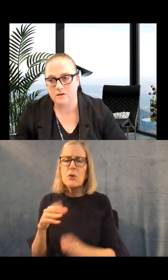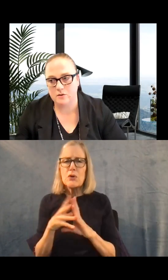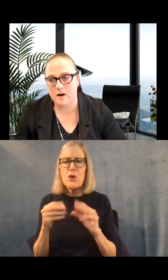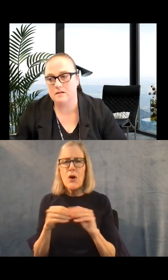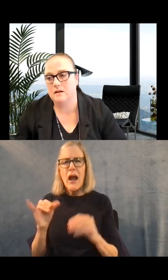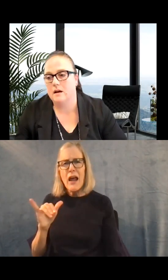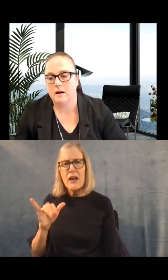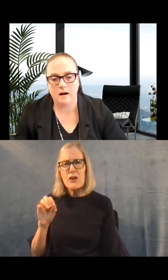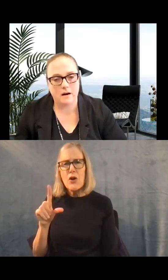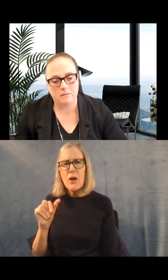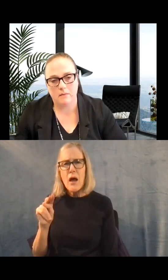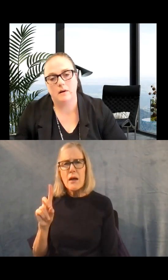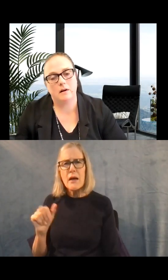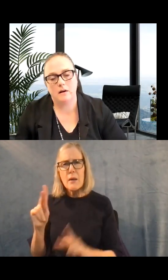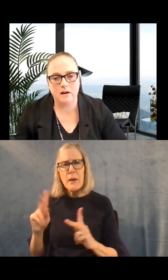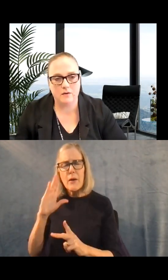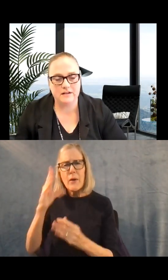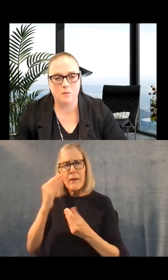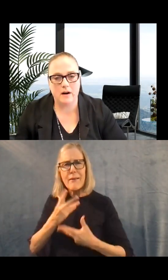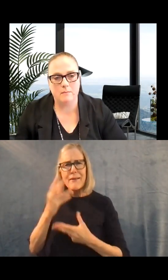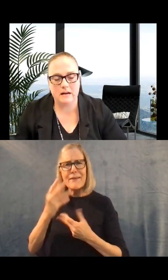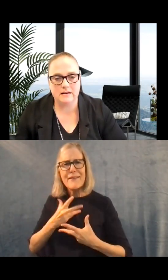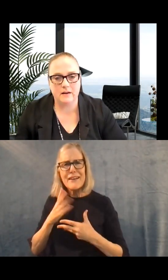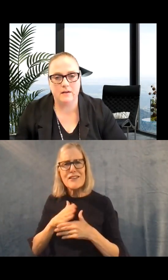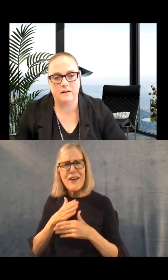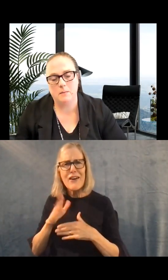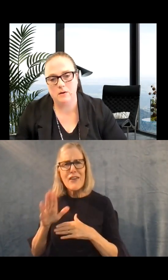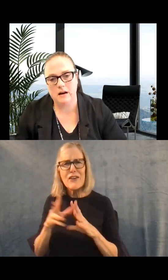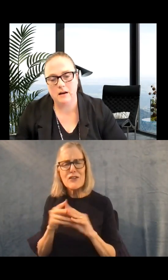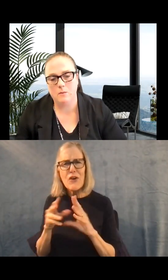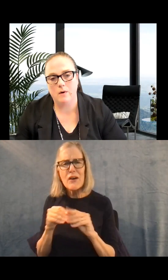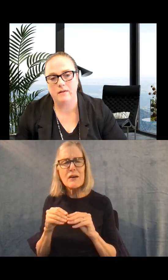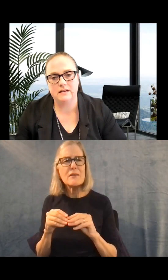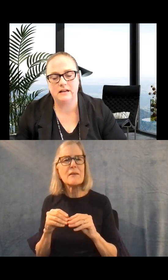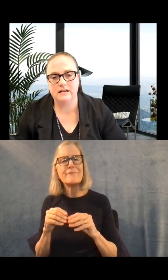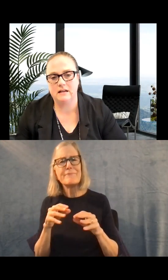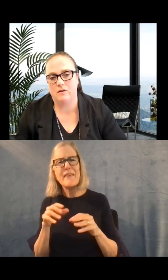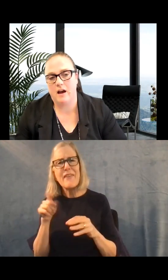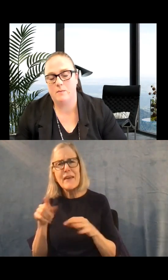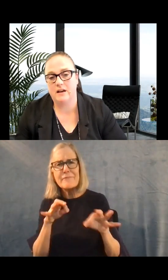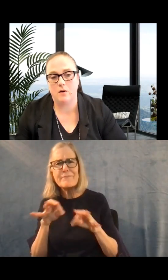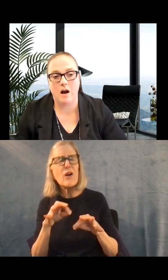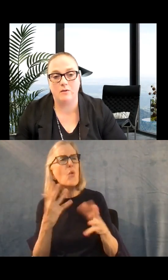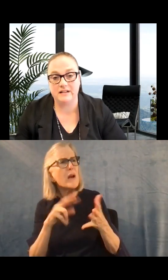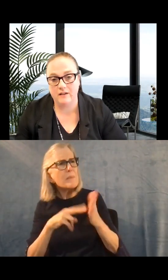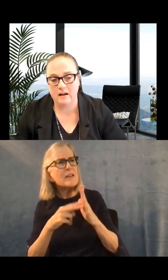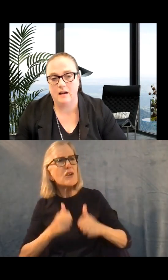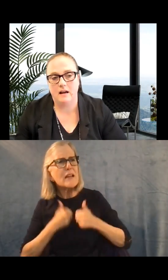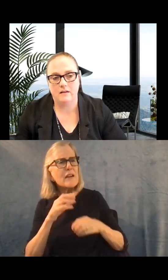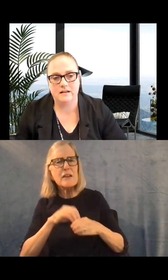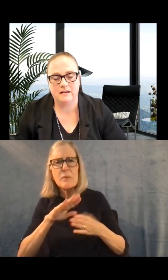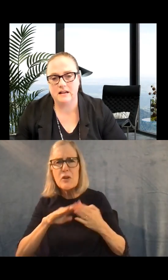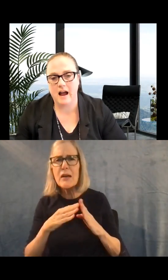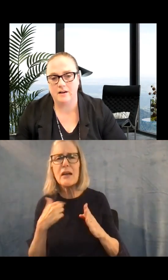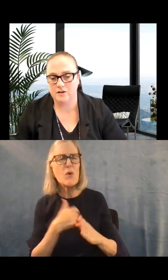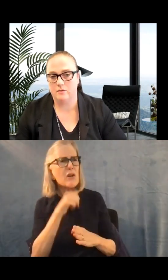were coming to us. This is what it means to live in the community with the disease, and these are the helps that we're not receiving.